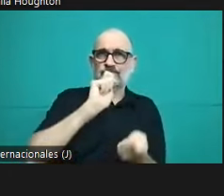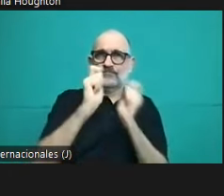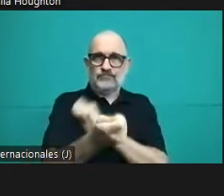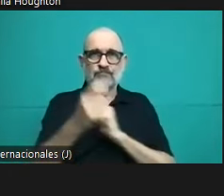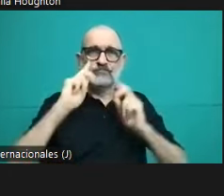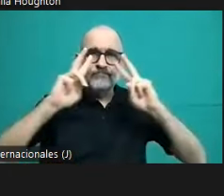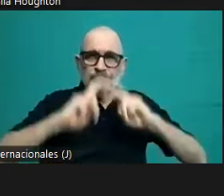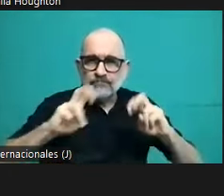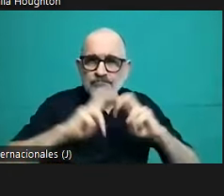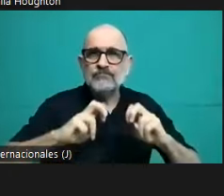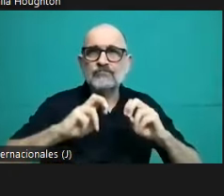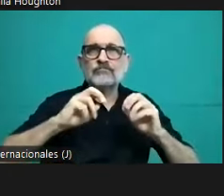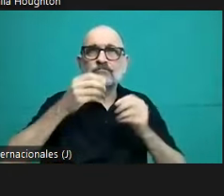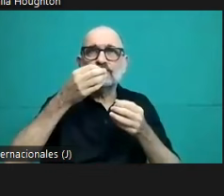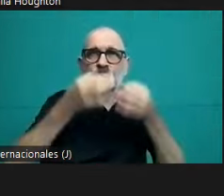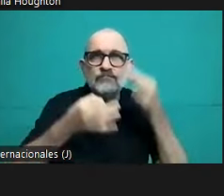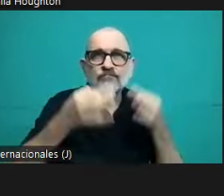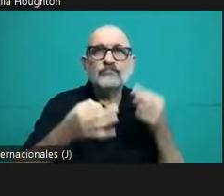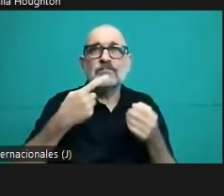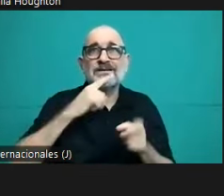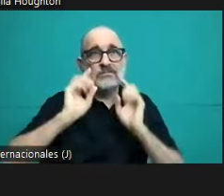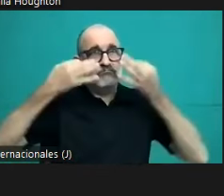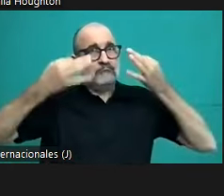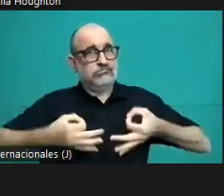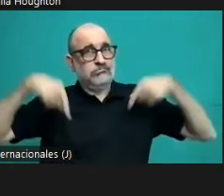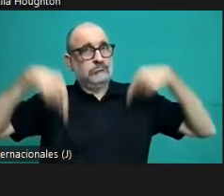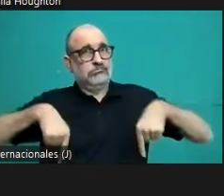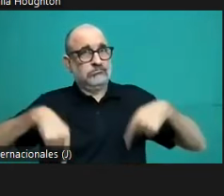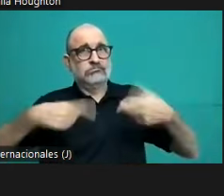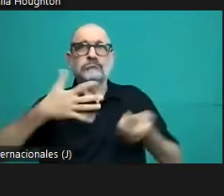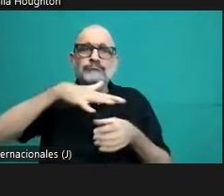cases, these territories